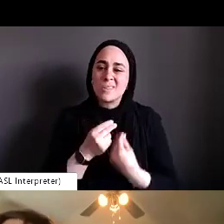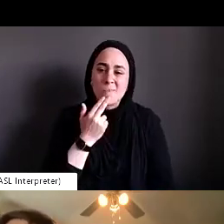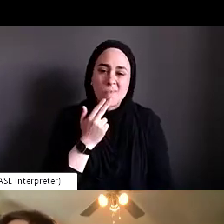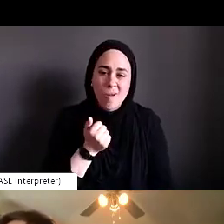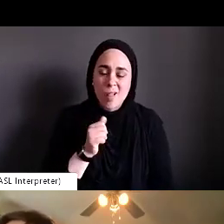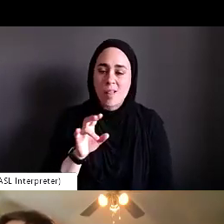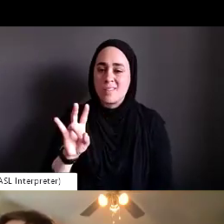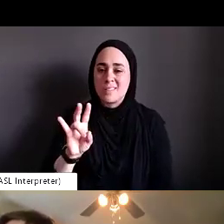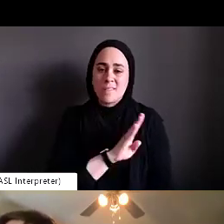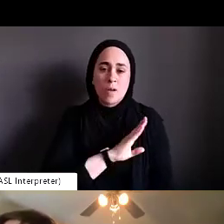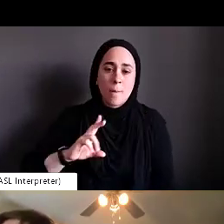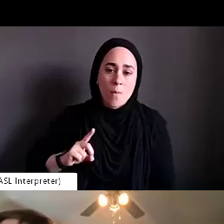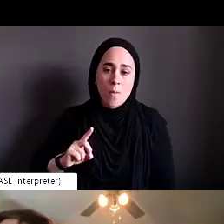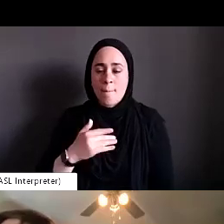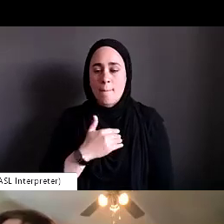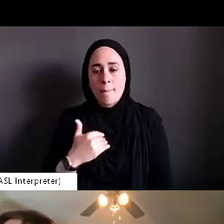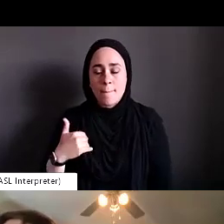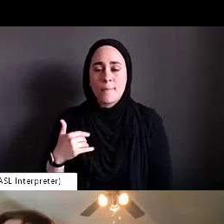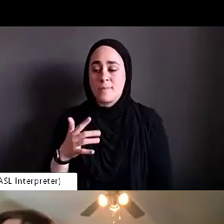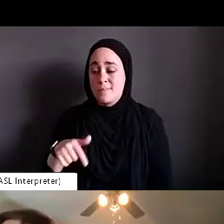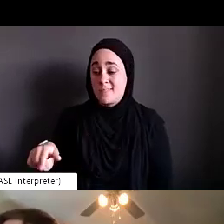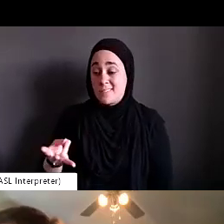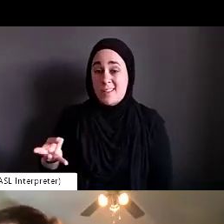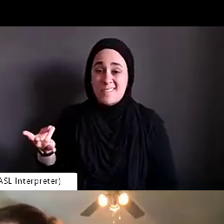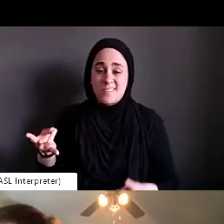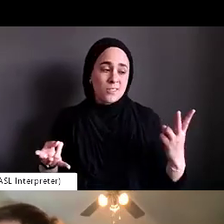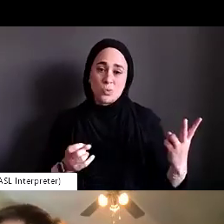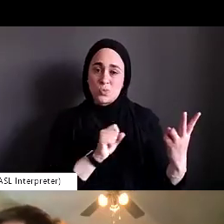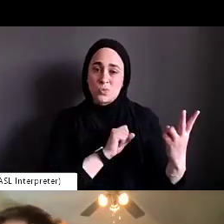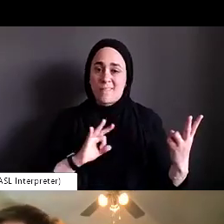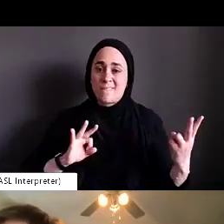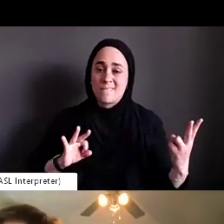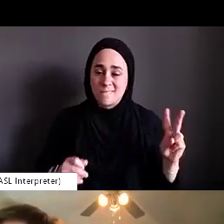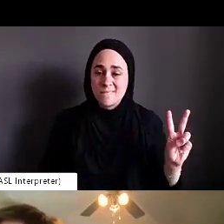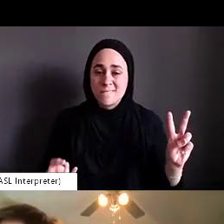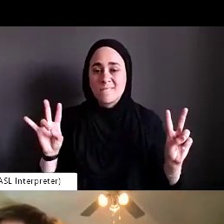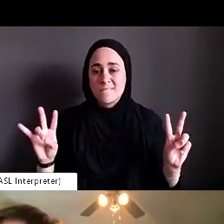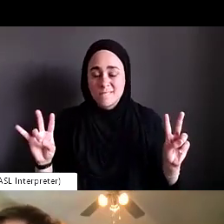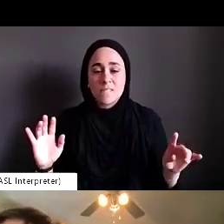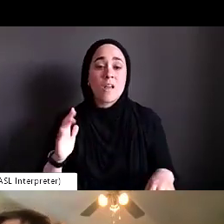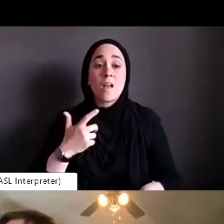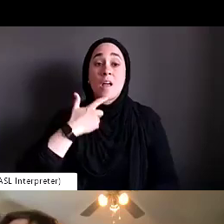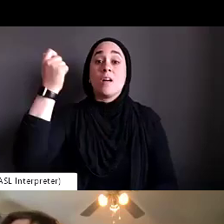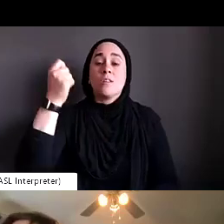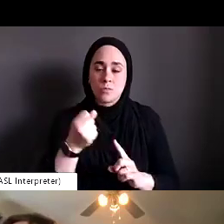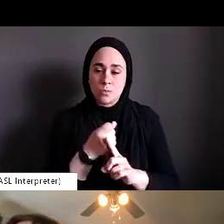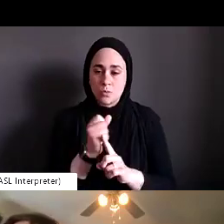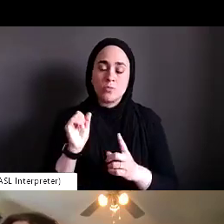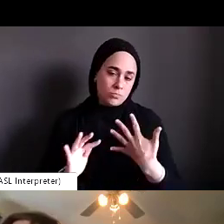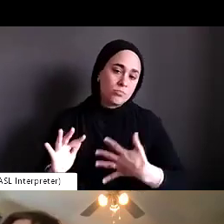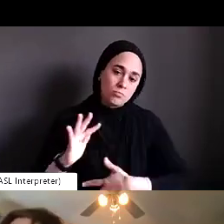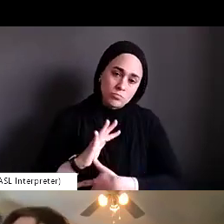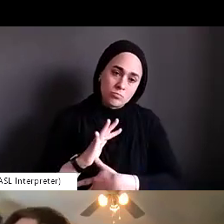board members and 2 staff. But elder abuse is one of our priorities. Elder abuse